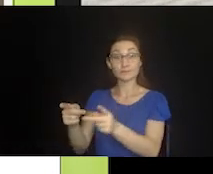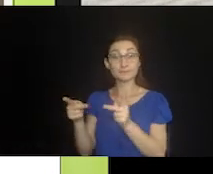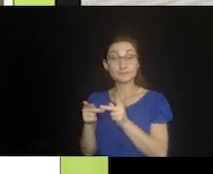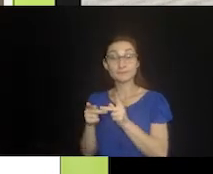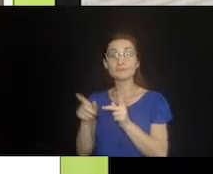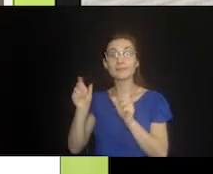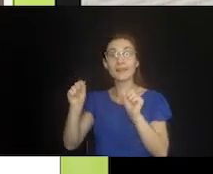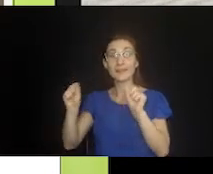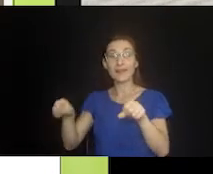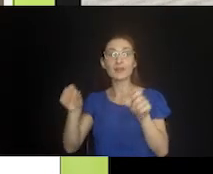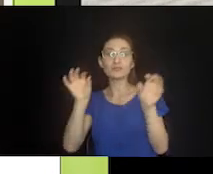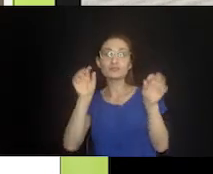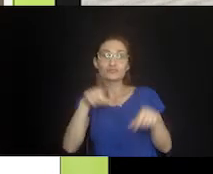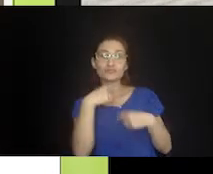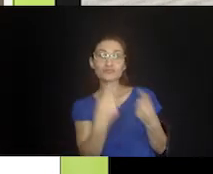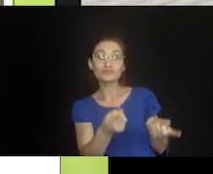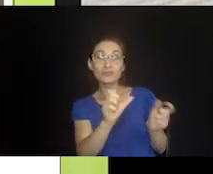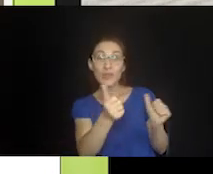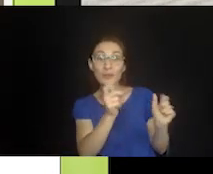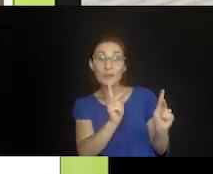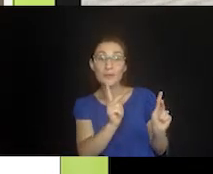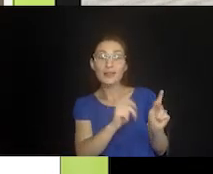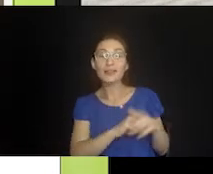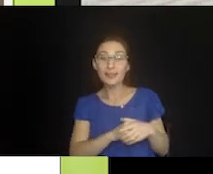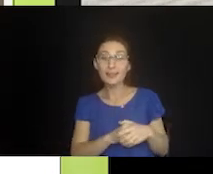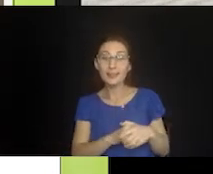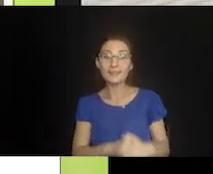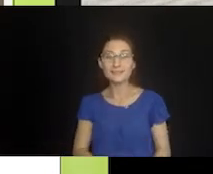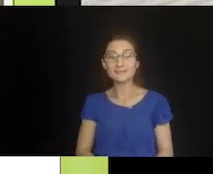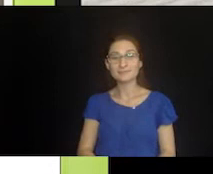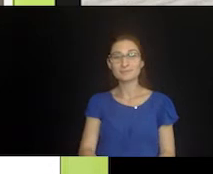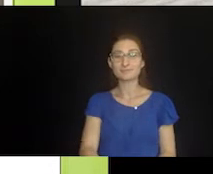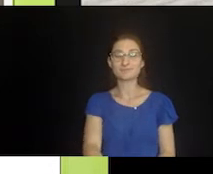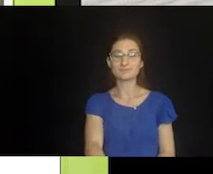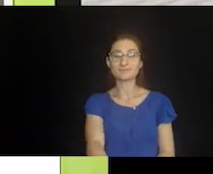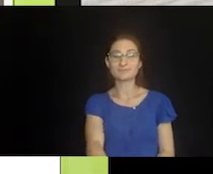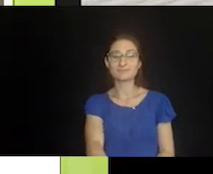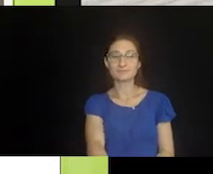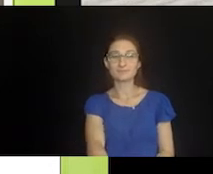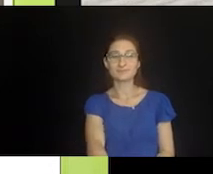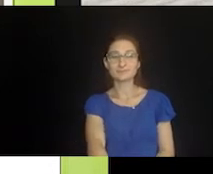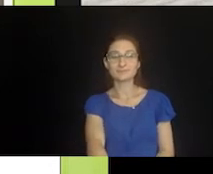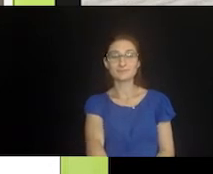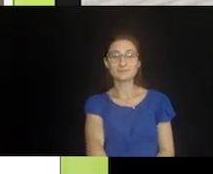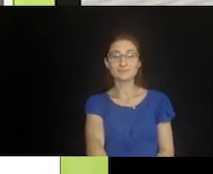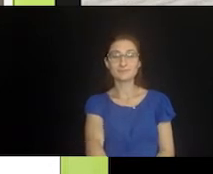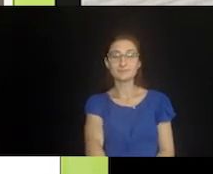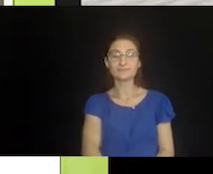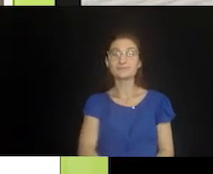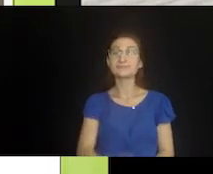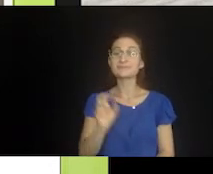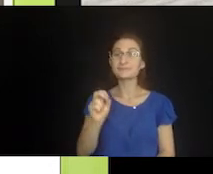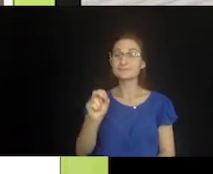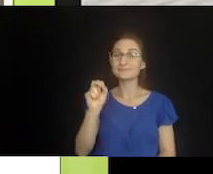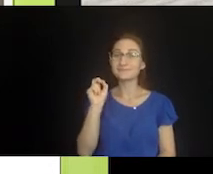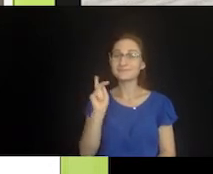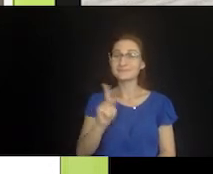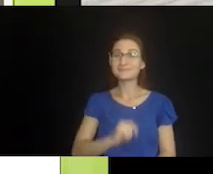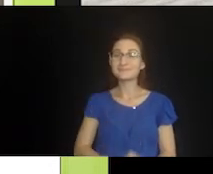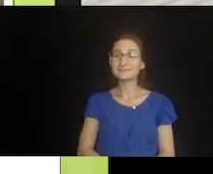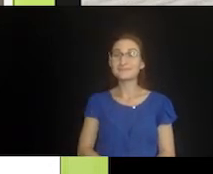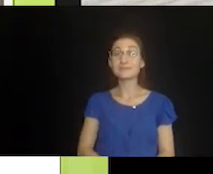to tell them about you, or they could pass by and read about you somewhere.